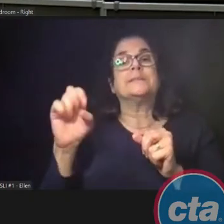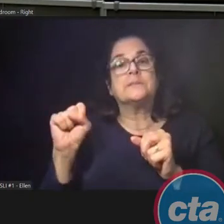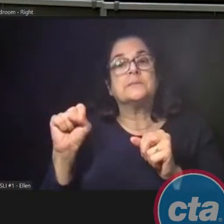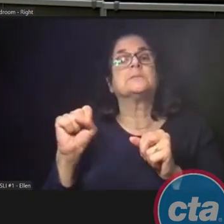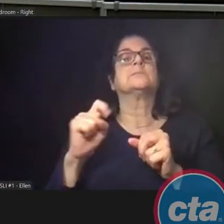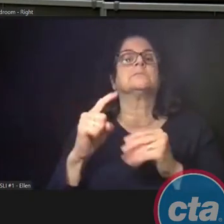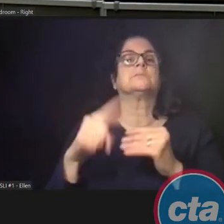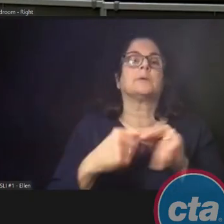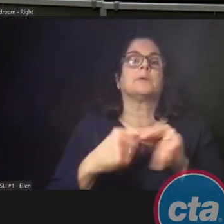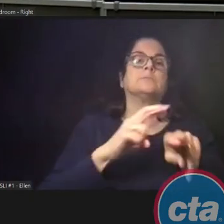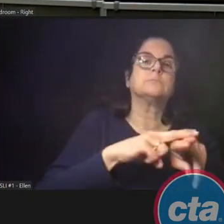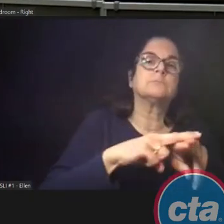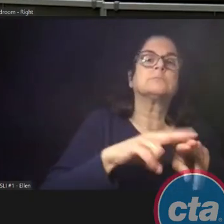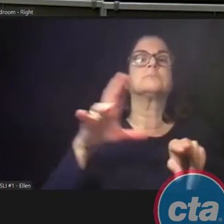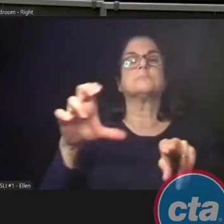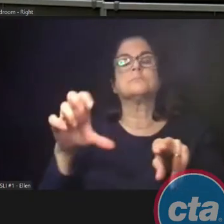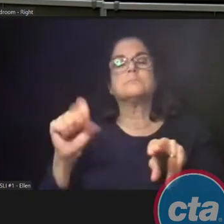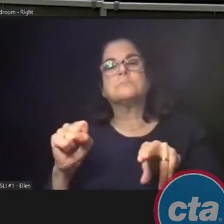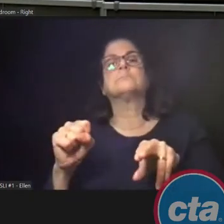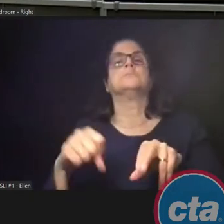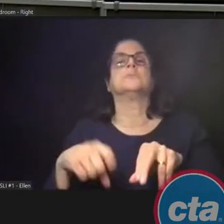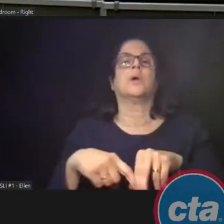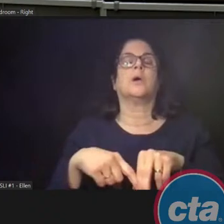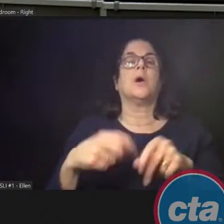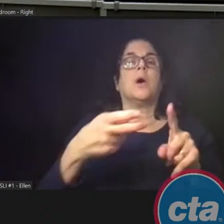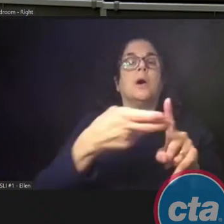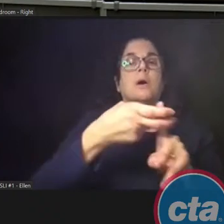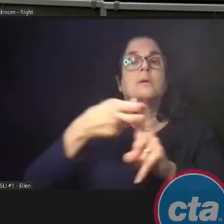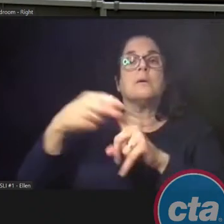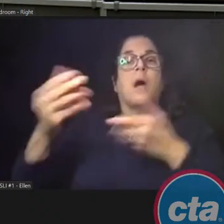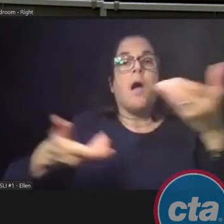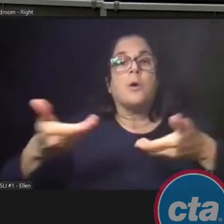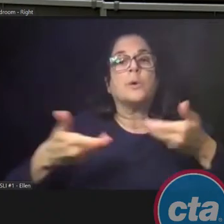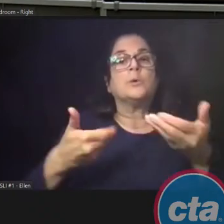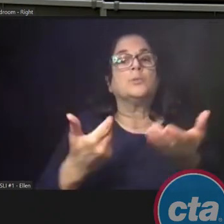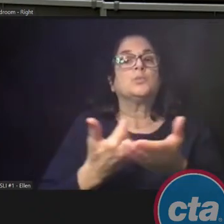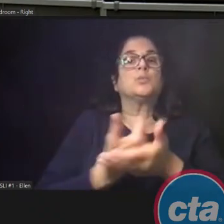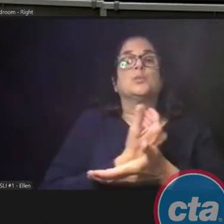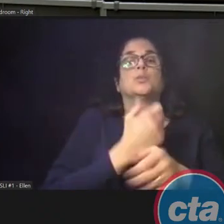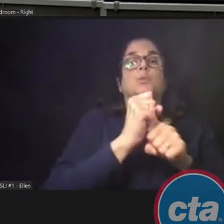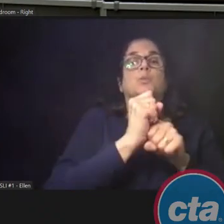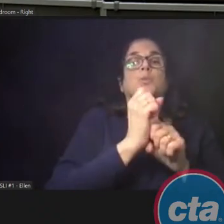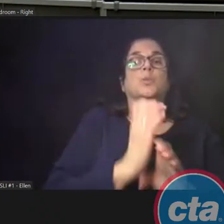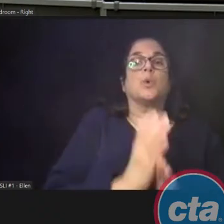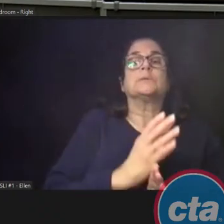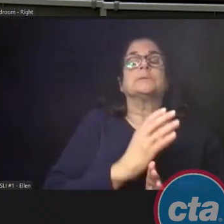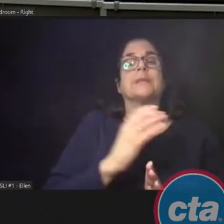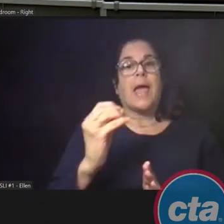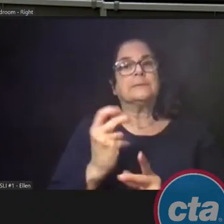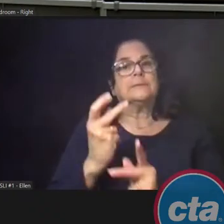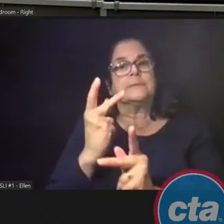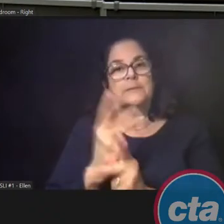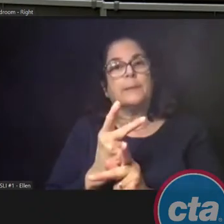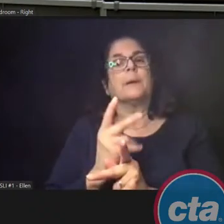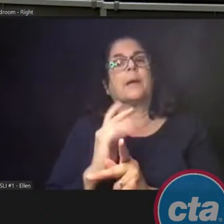employee recruitment and retention measures. I plan to update you on those initiatives